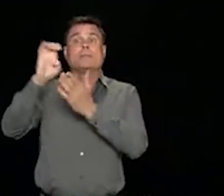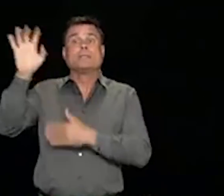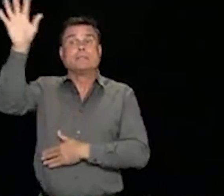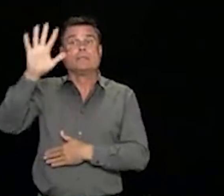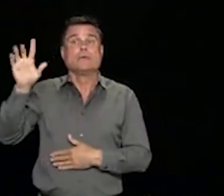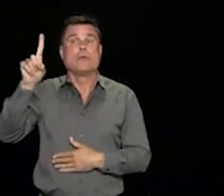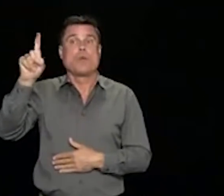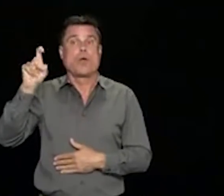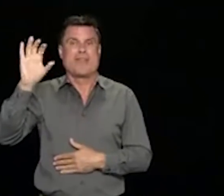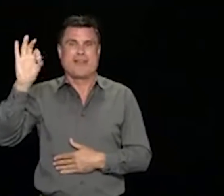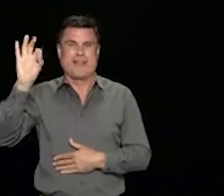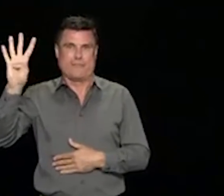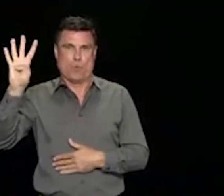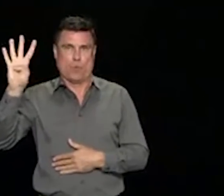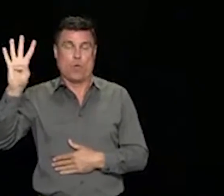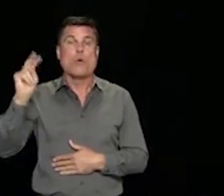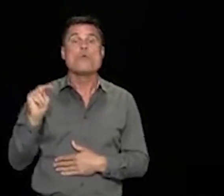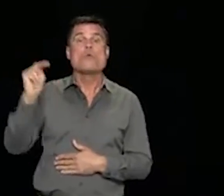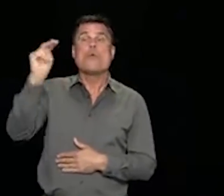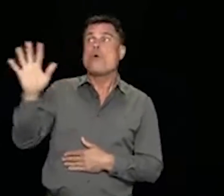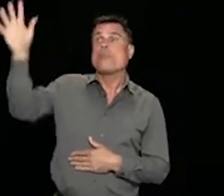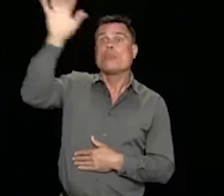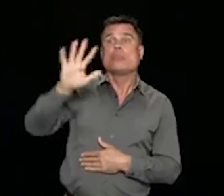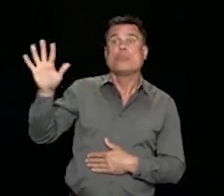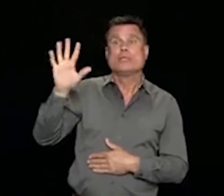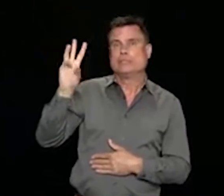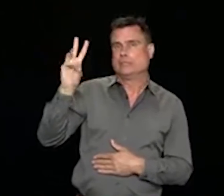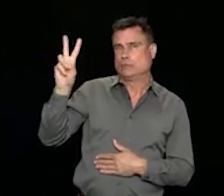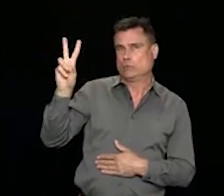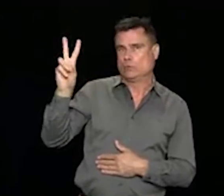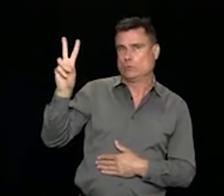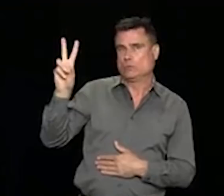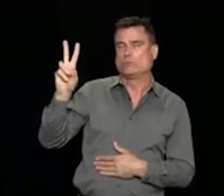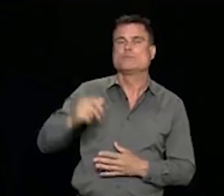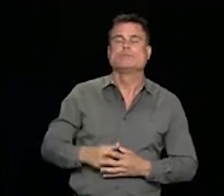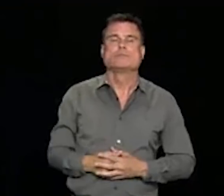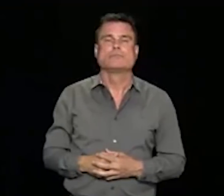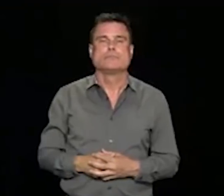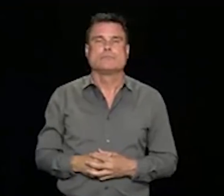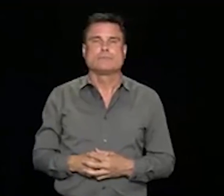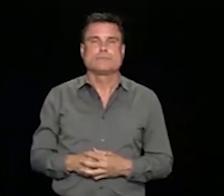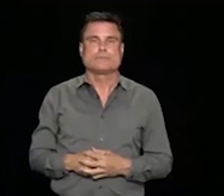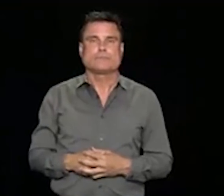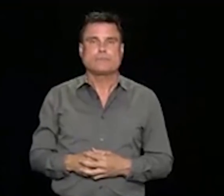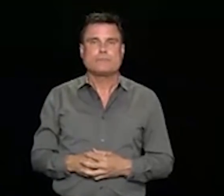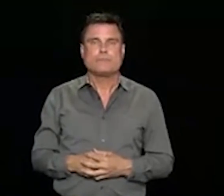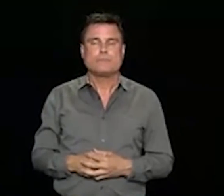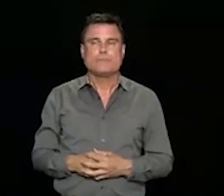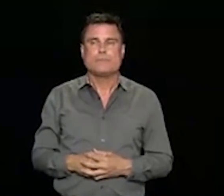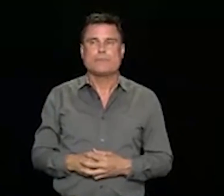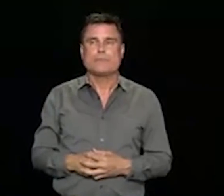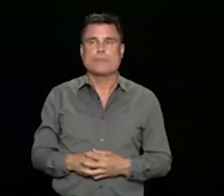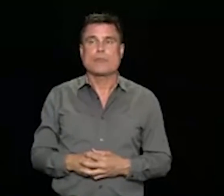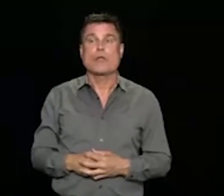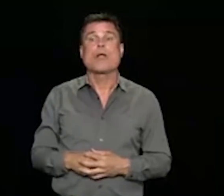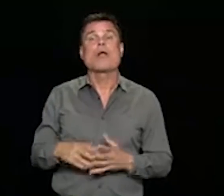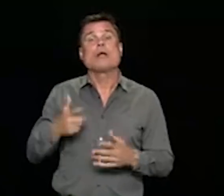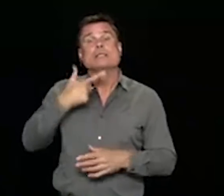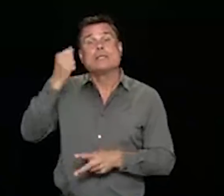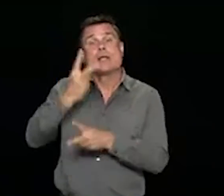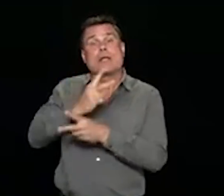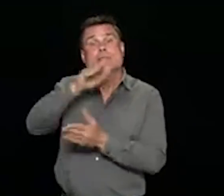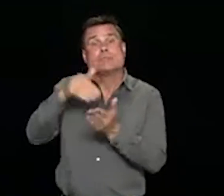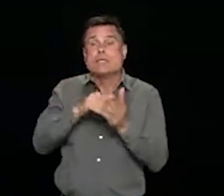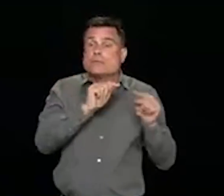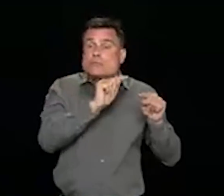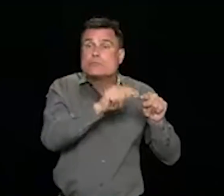the Interior Health Region, and 62 people in Northern Health. We have no new healthcare facility outbreaks